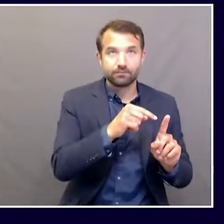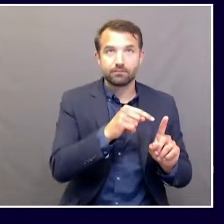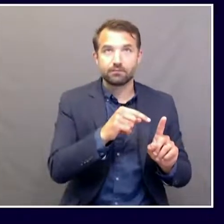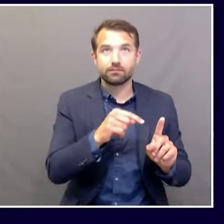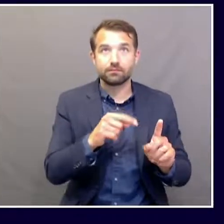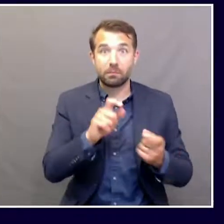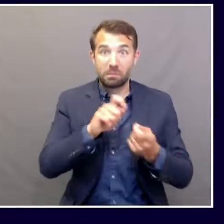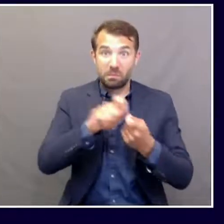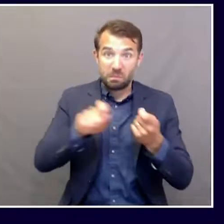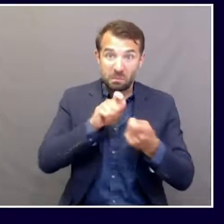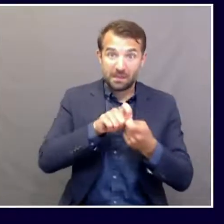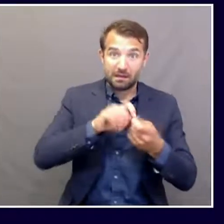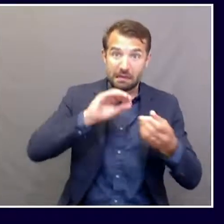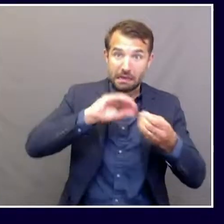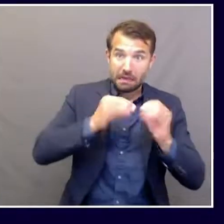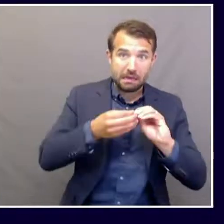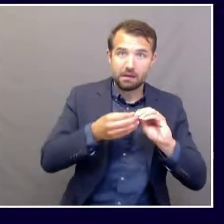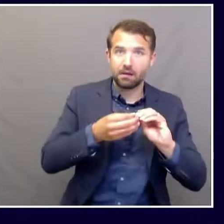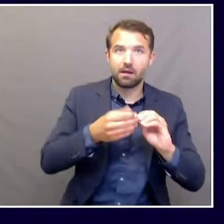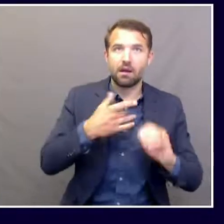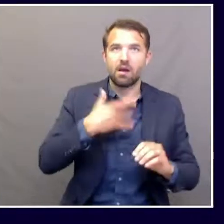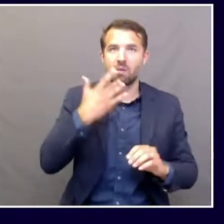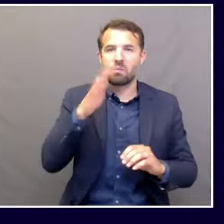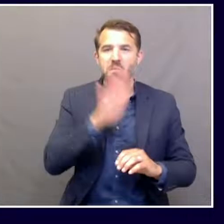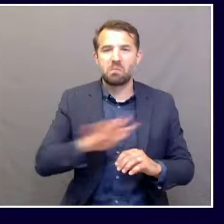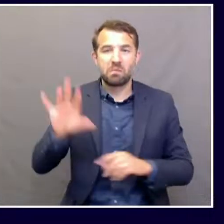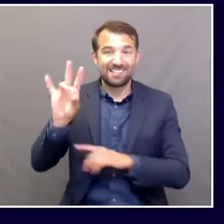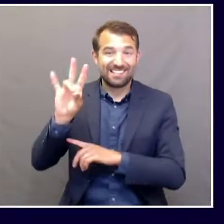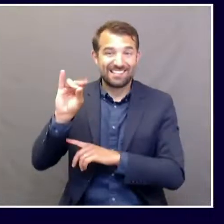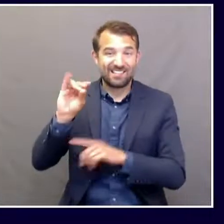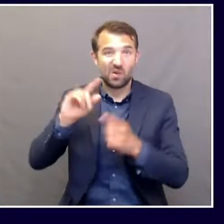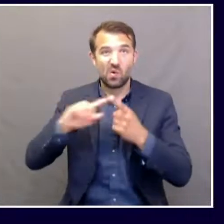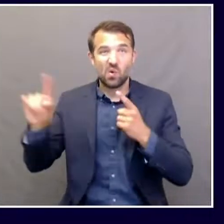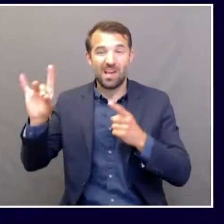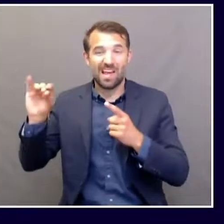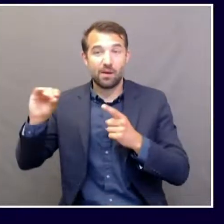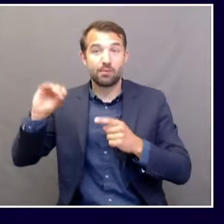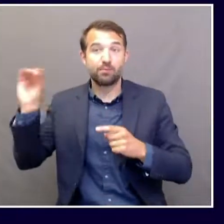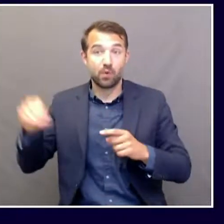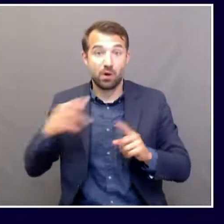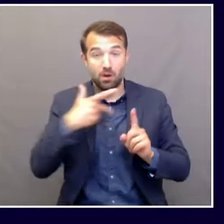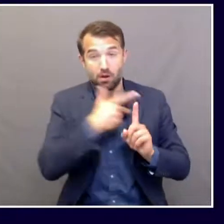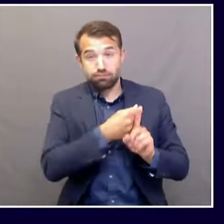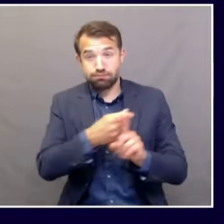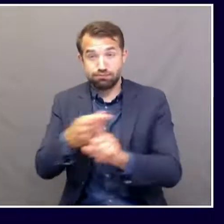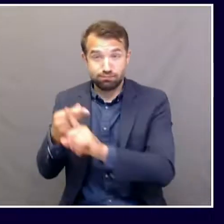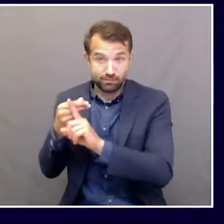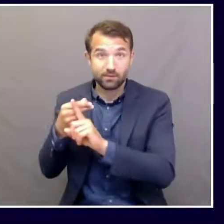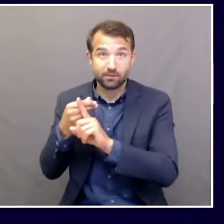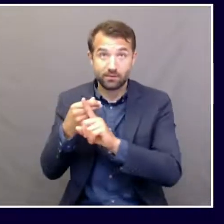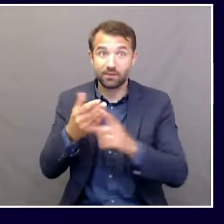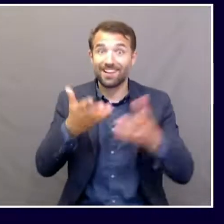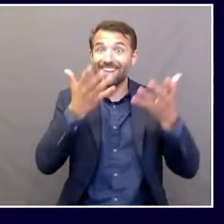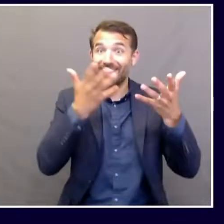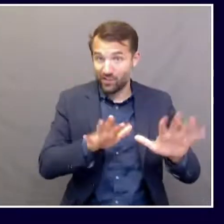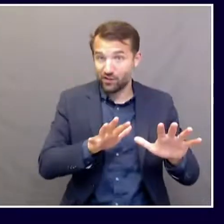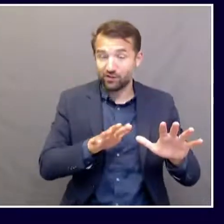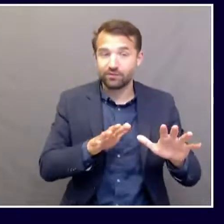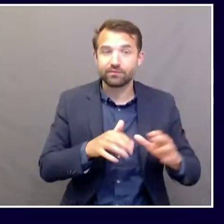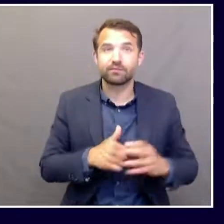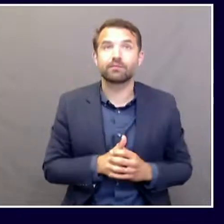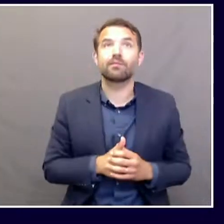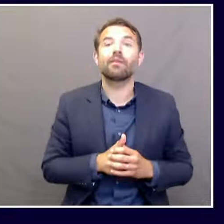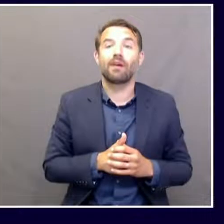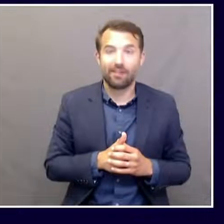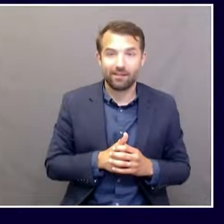starts happening from an epidemiological perspective there is that at a community level, even those who have not yet been